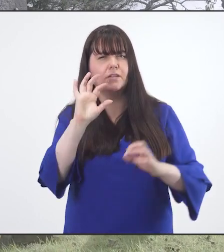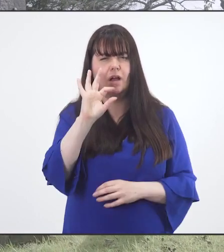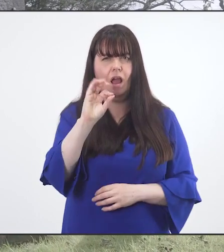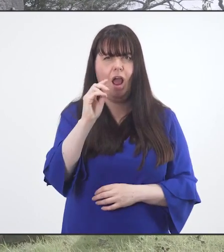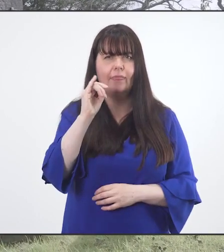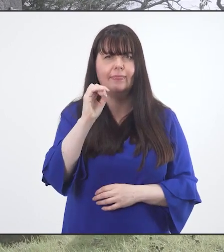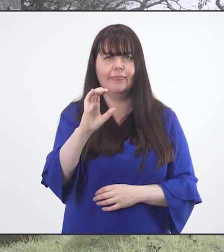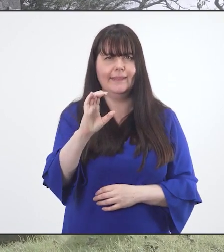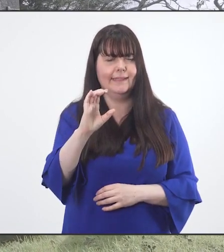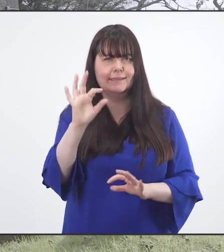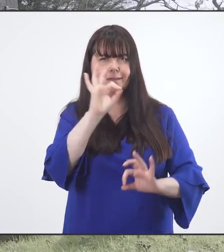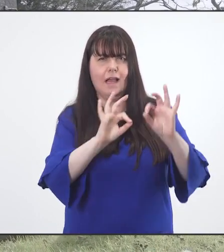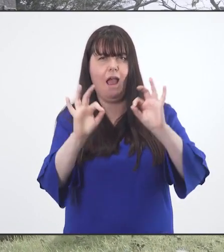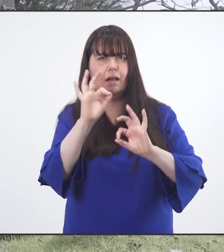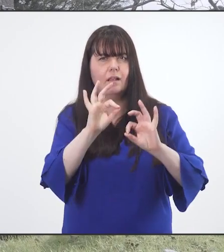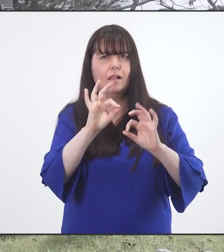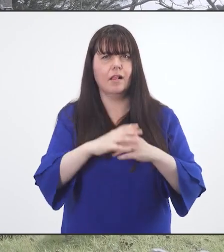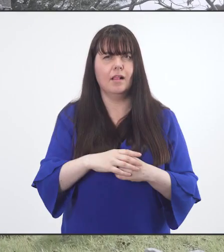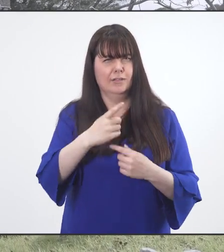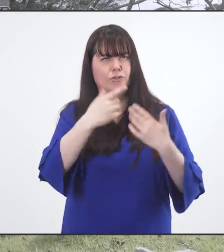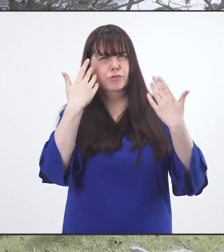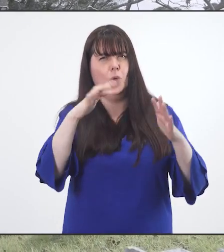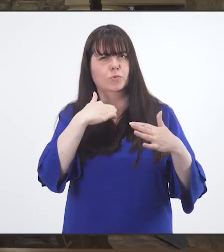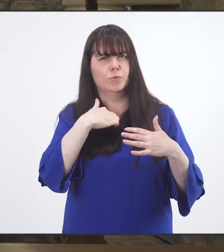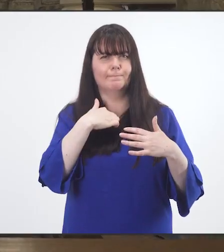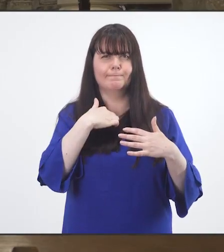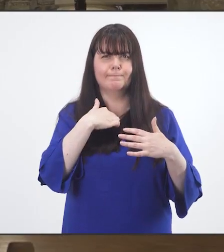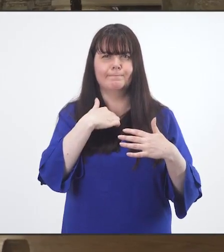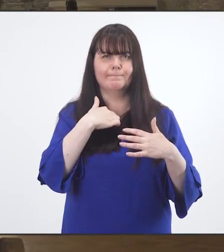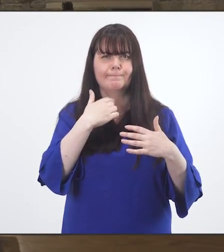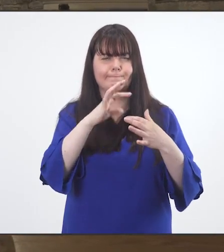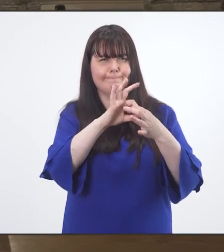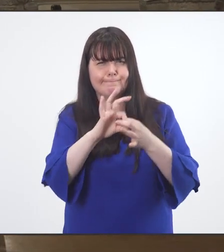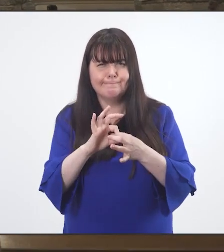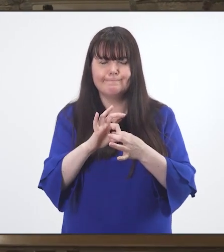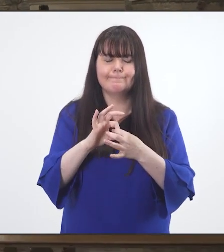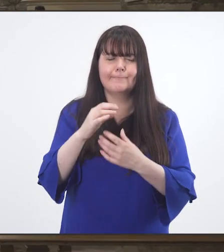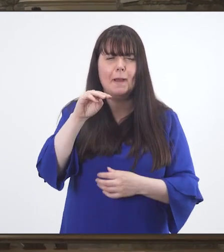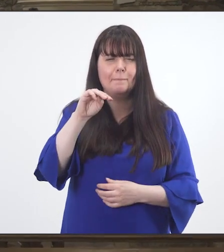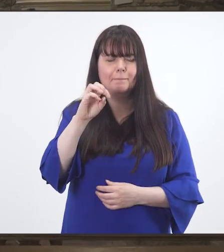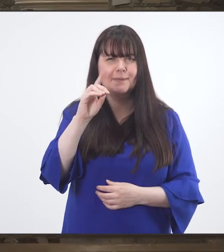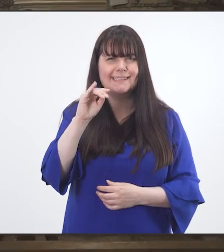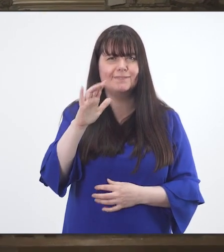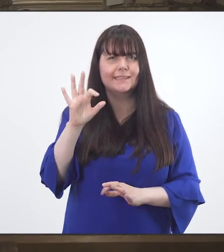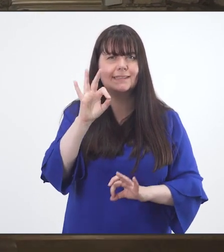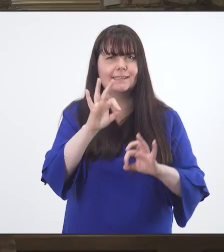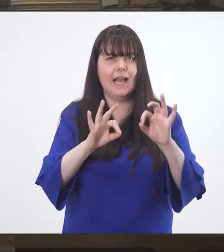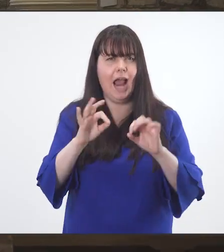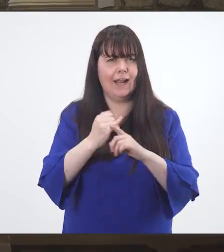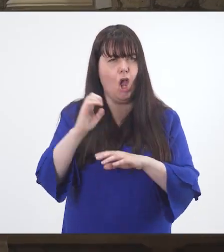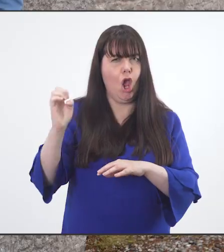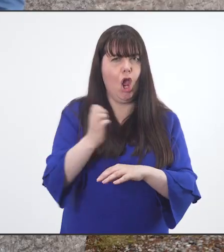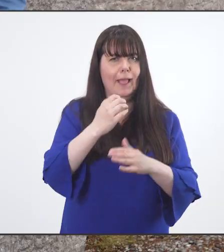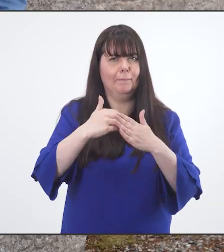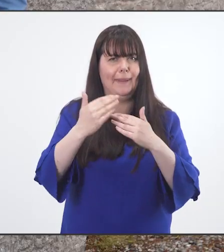continues to the present day. And it's designed in, I suppose, what we describe as quite a modest Gothic revival style, but I think